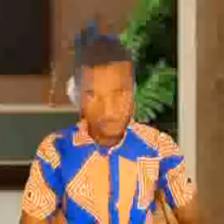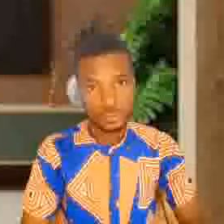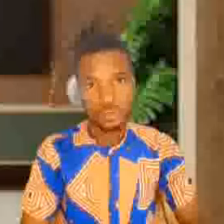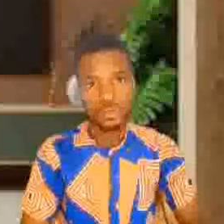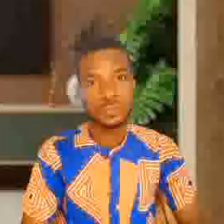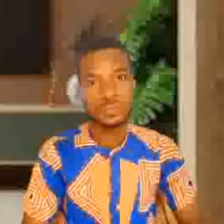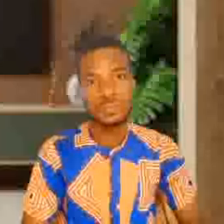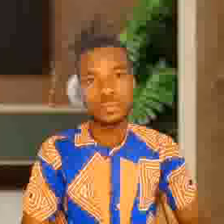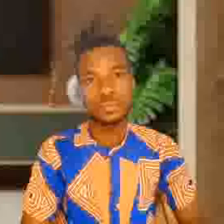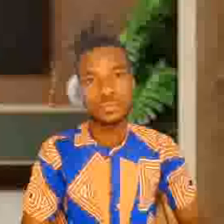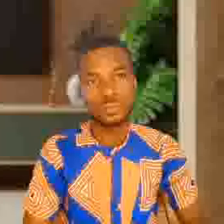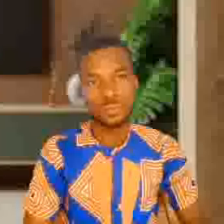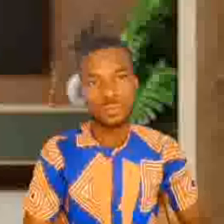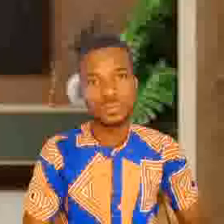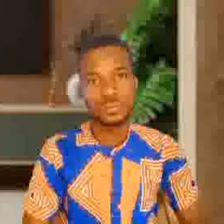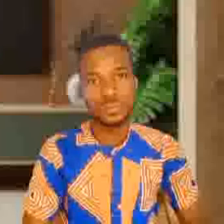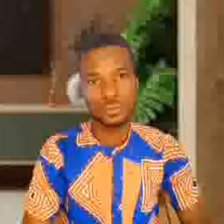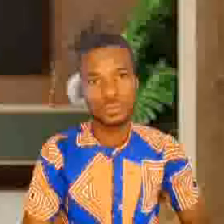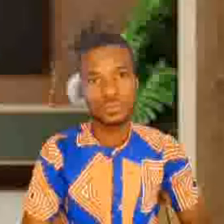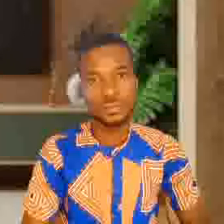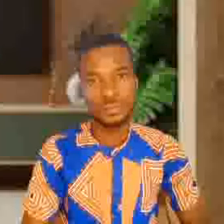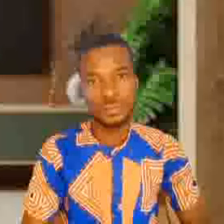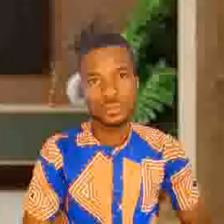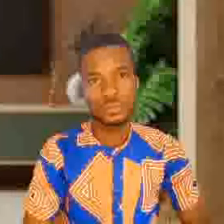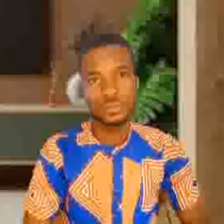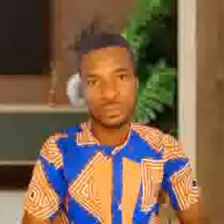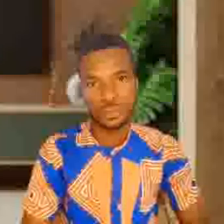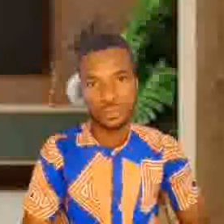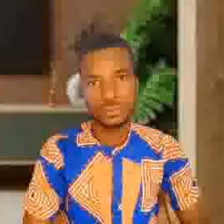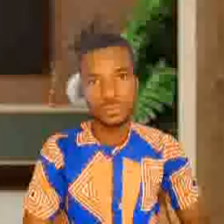to? You know why? I was not trained.